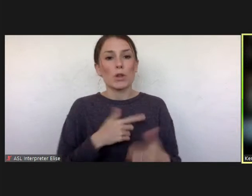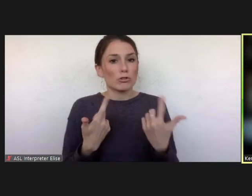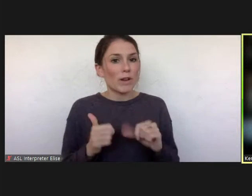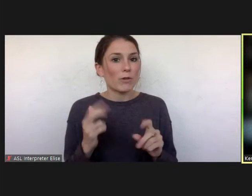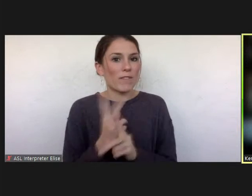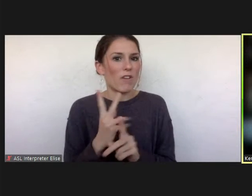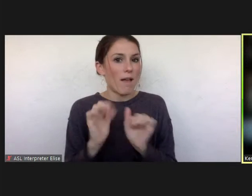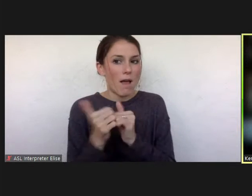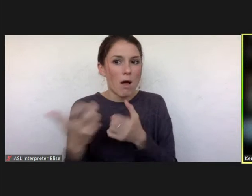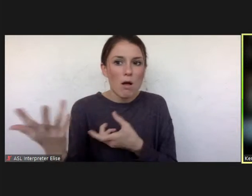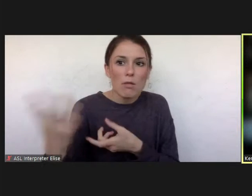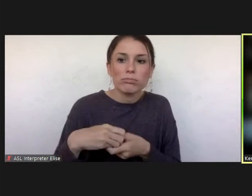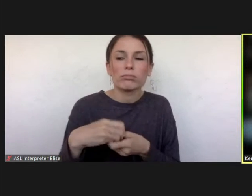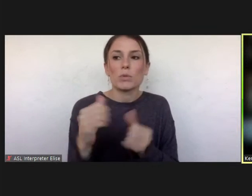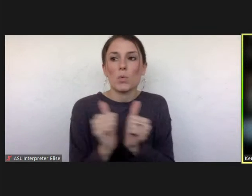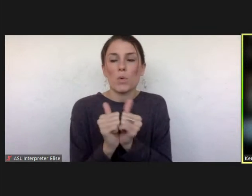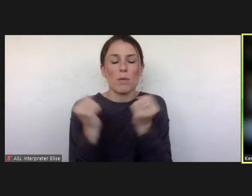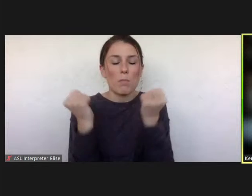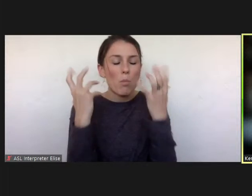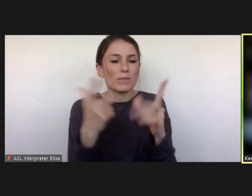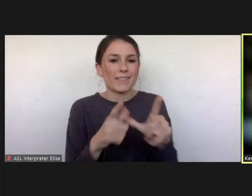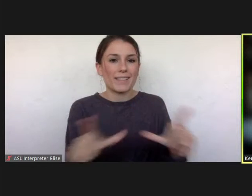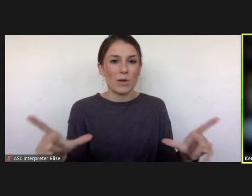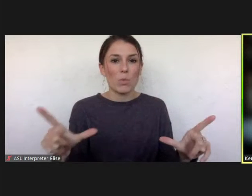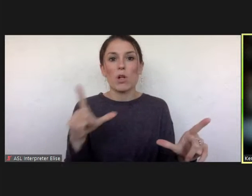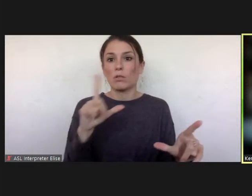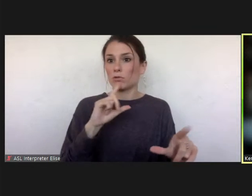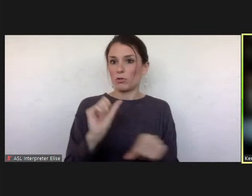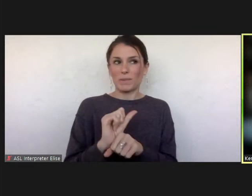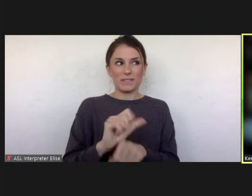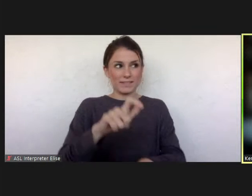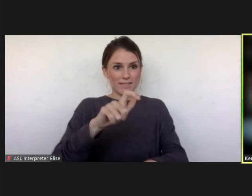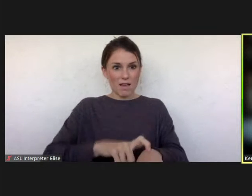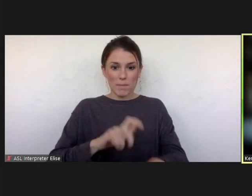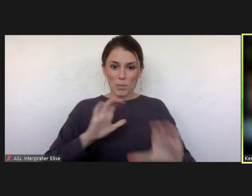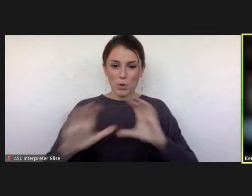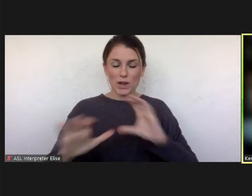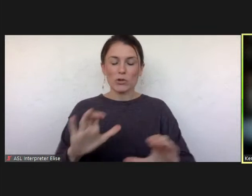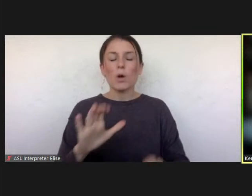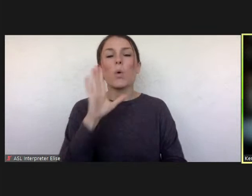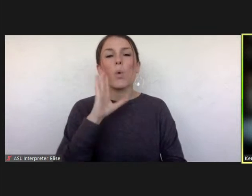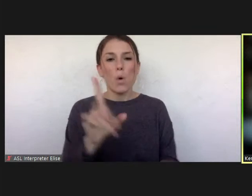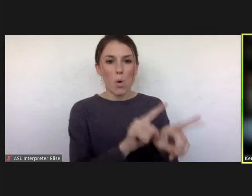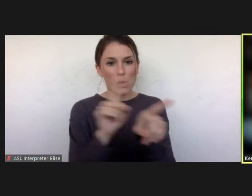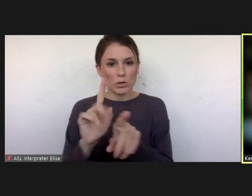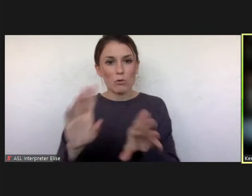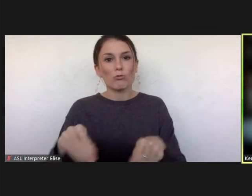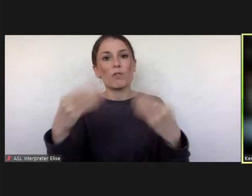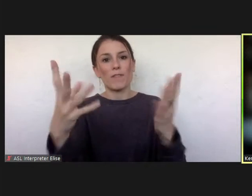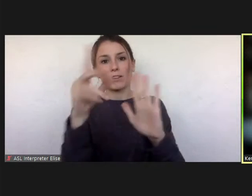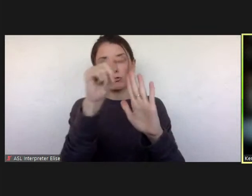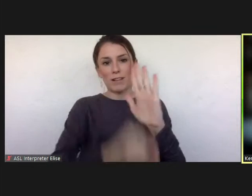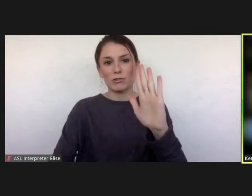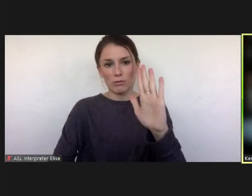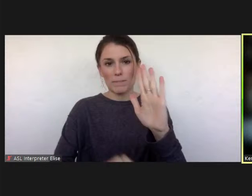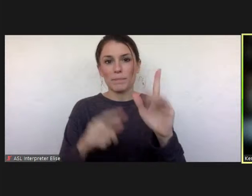multilingual real-time communication. We will also provide a Spanish transcript after the events.